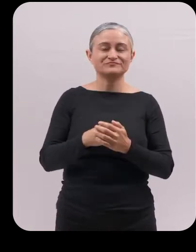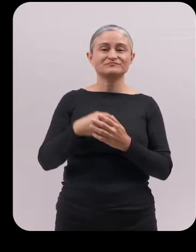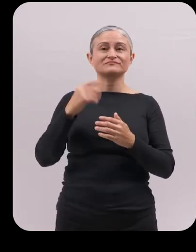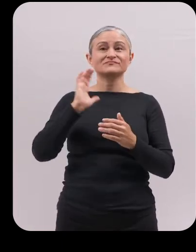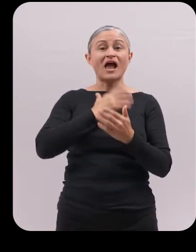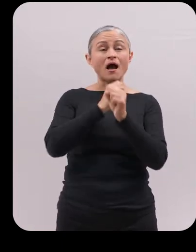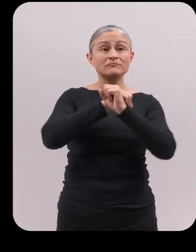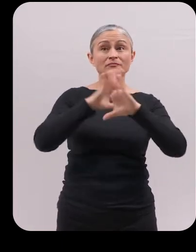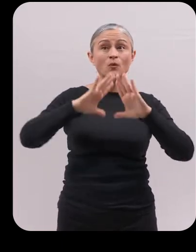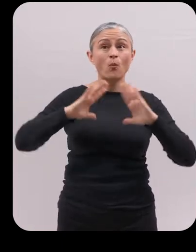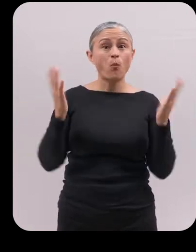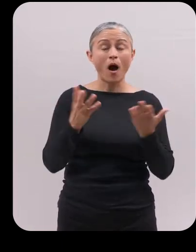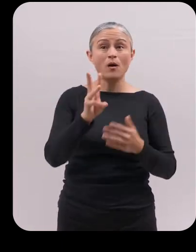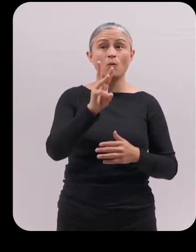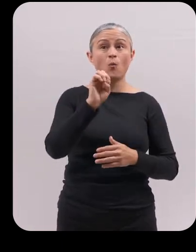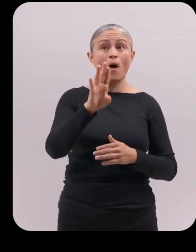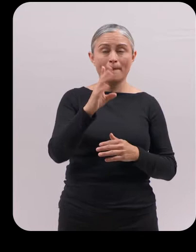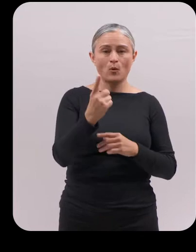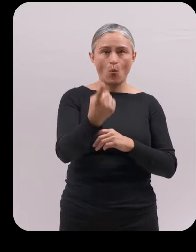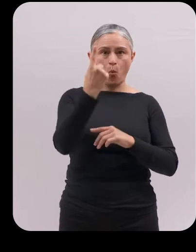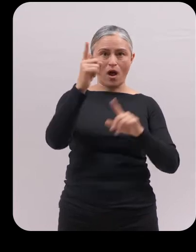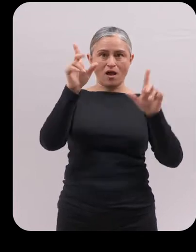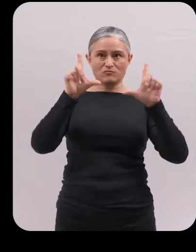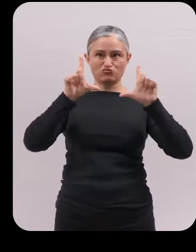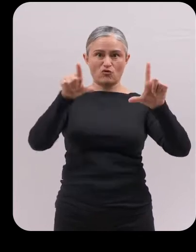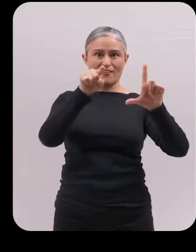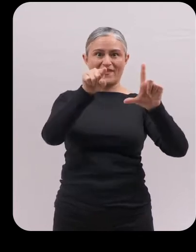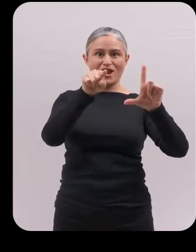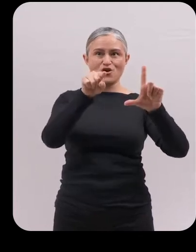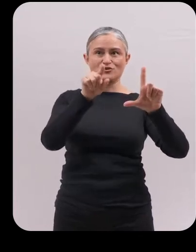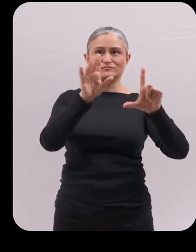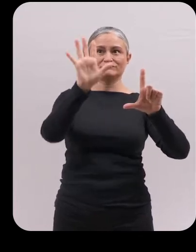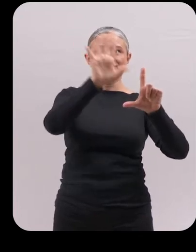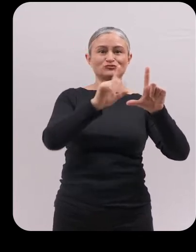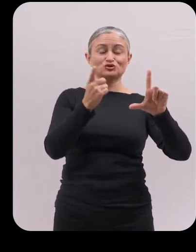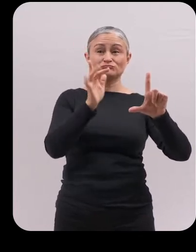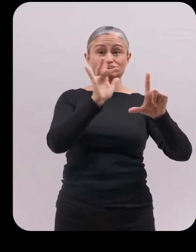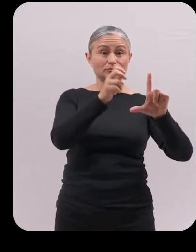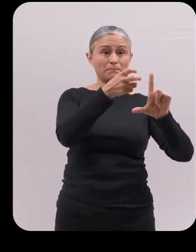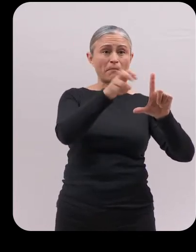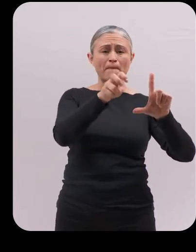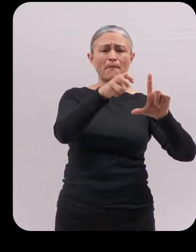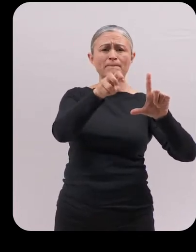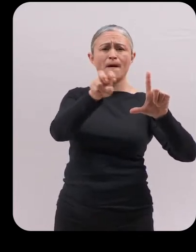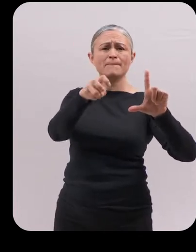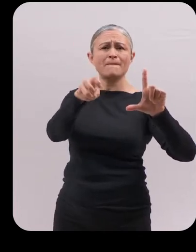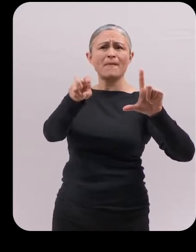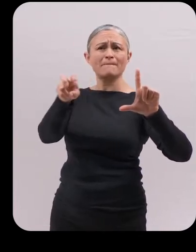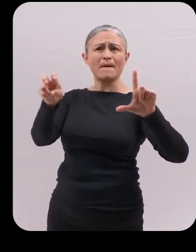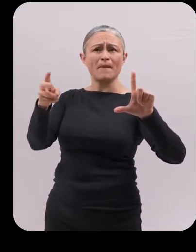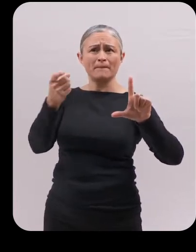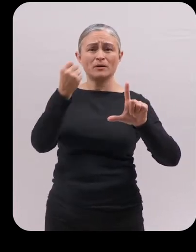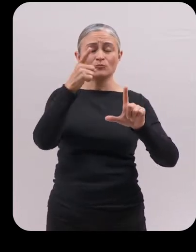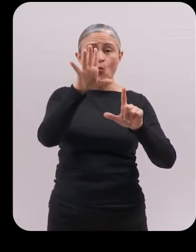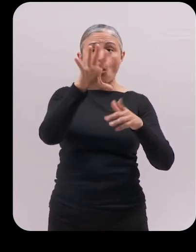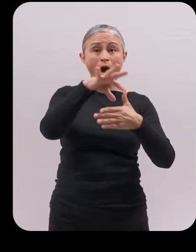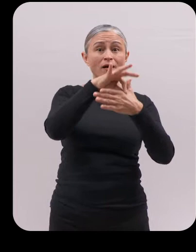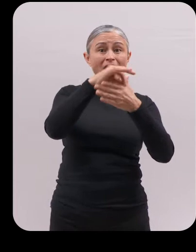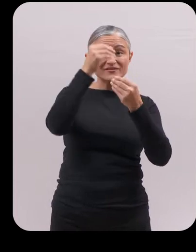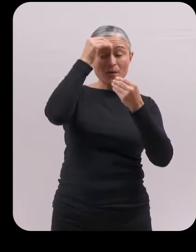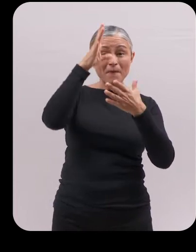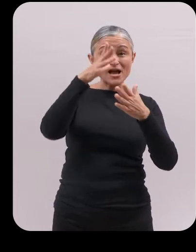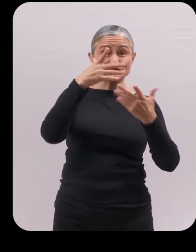where the website is a single holistic experience, where you seamlessly transition from one part of the site to the next, and your context moves with